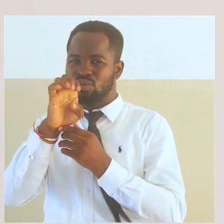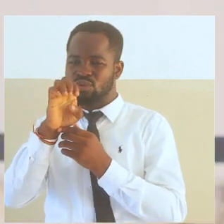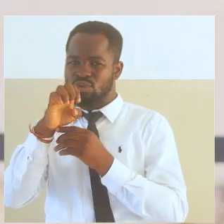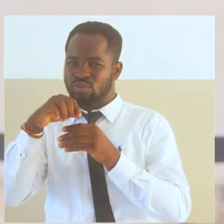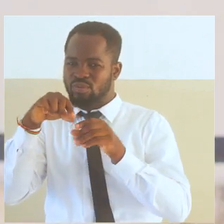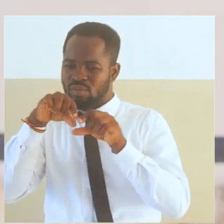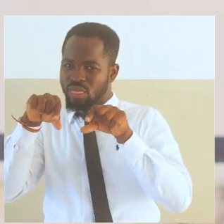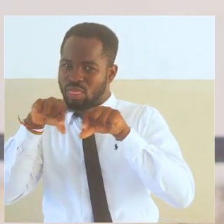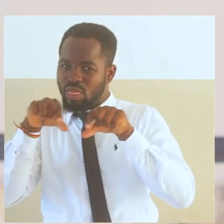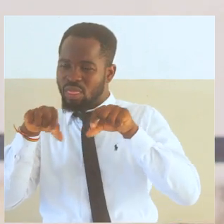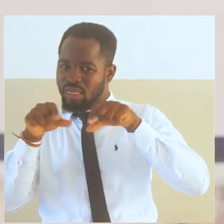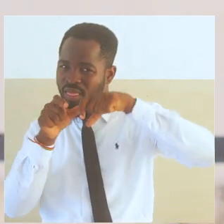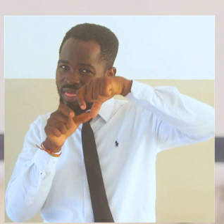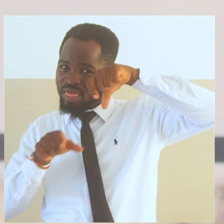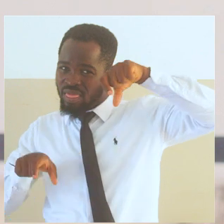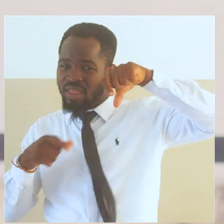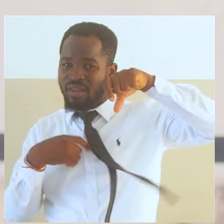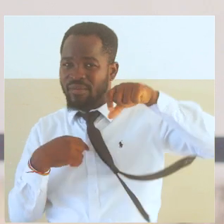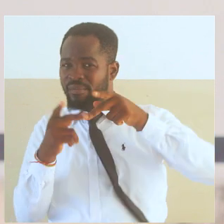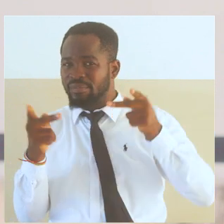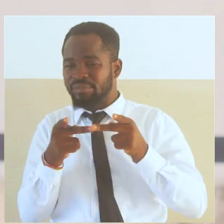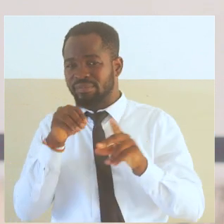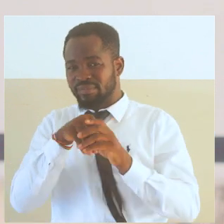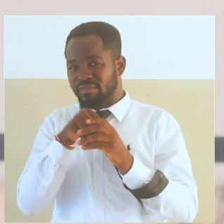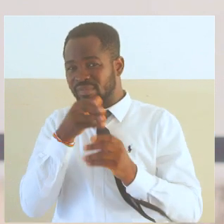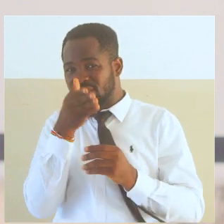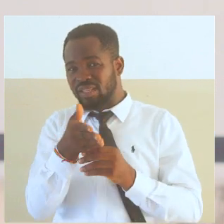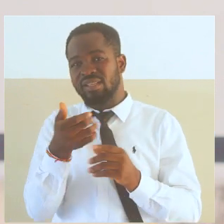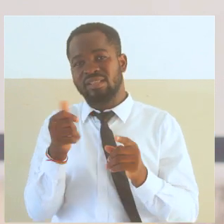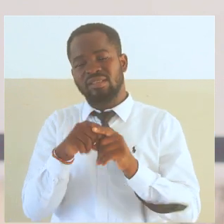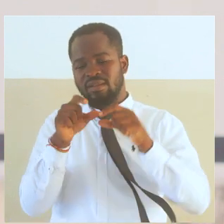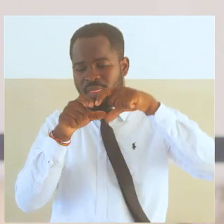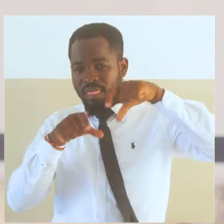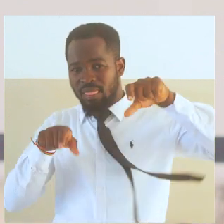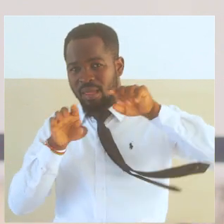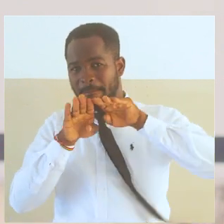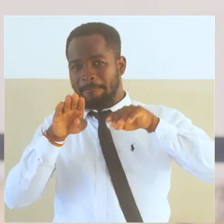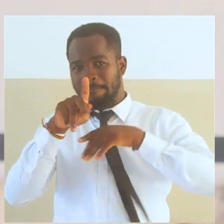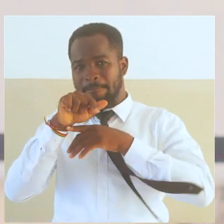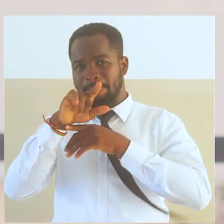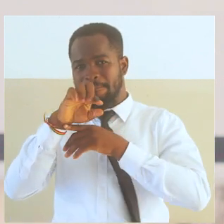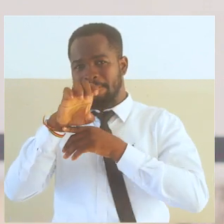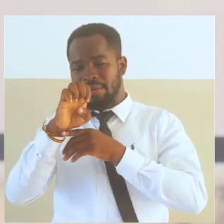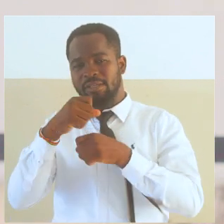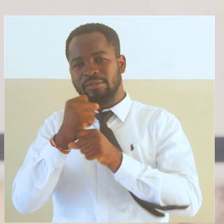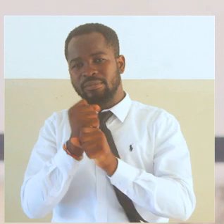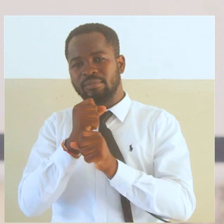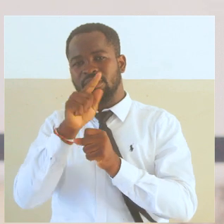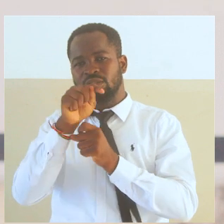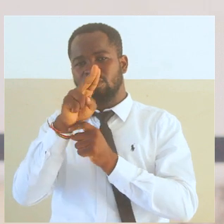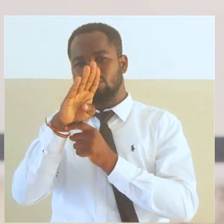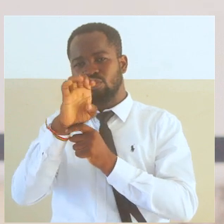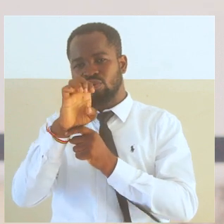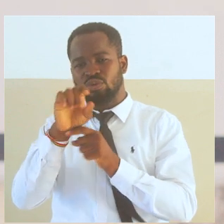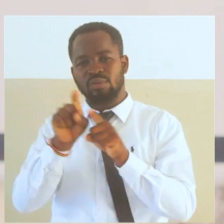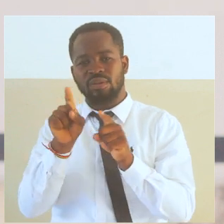pregnancy. There is a tube which has to be formed, but before the tube is formed, there is a plate called neural plate, and then this plate has to fold